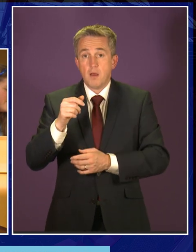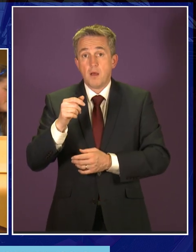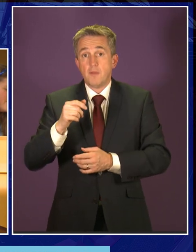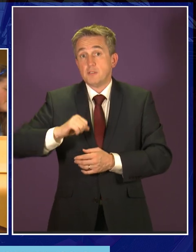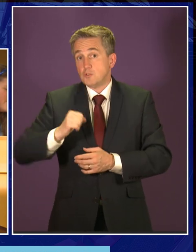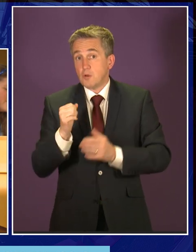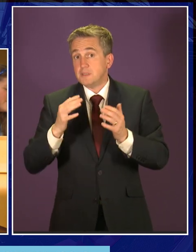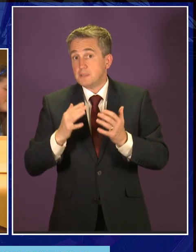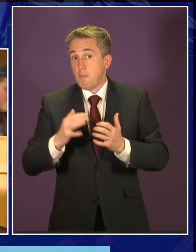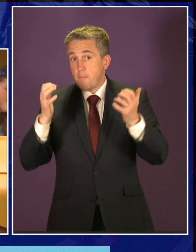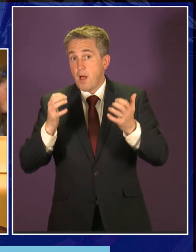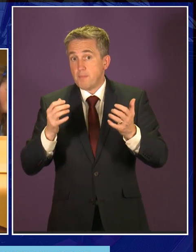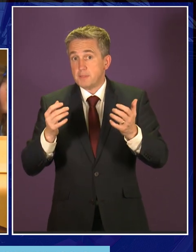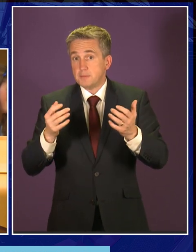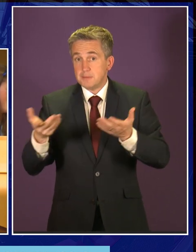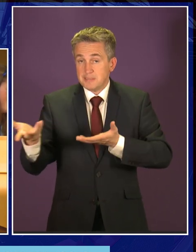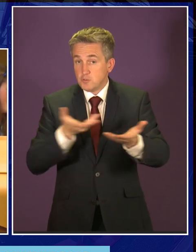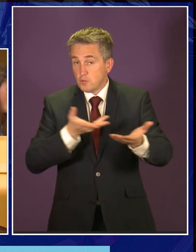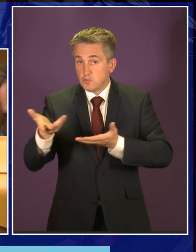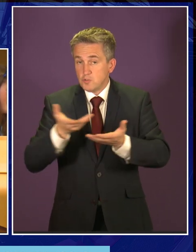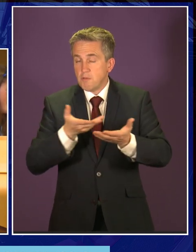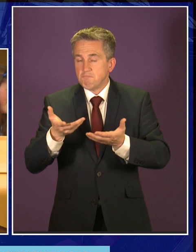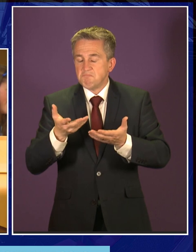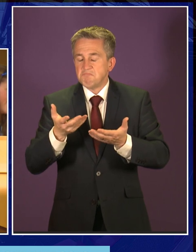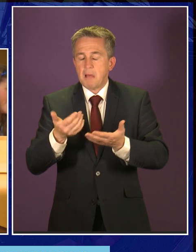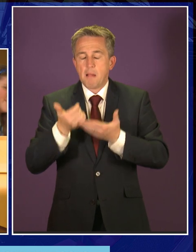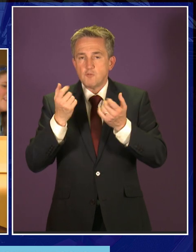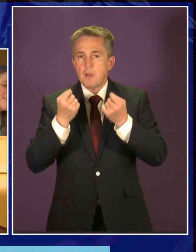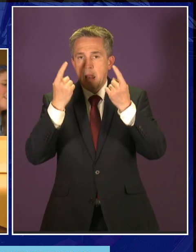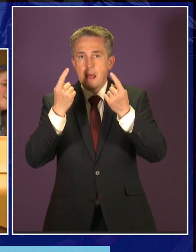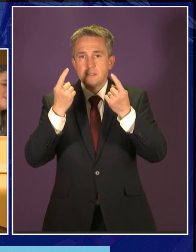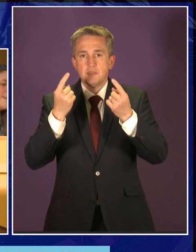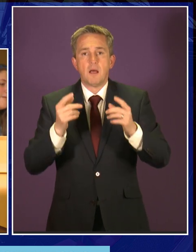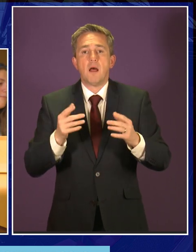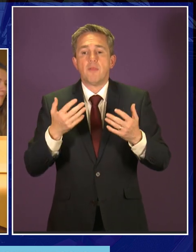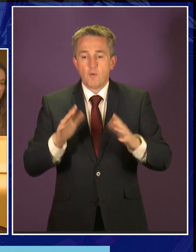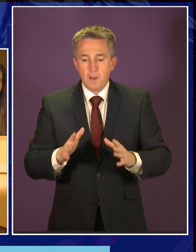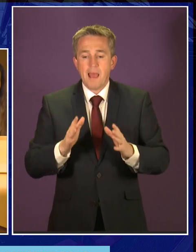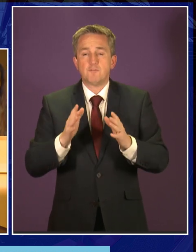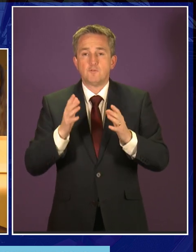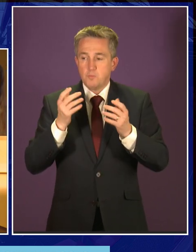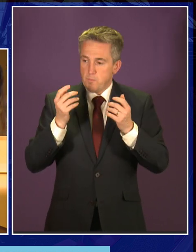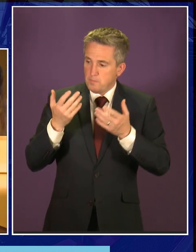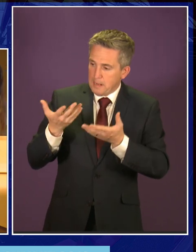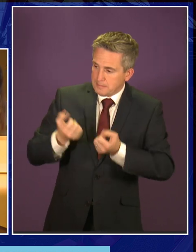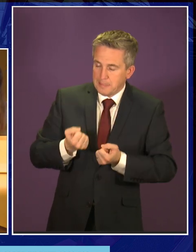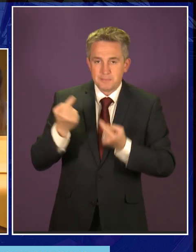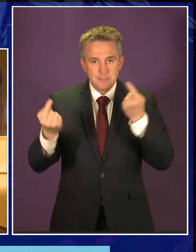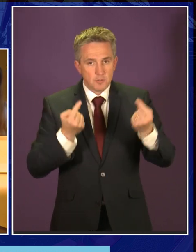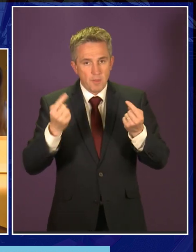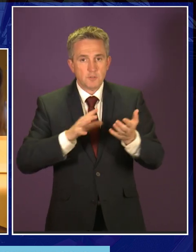on a journey of culture that knows no boundaries, or in the words of one of the speakers, an anonymous